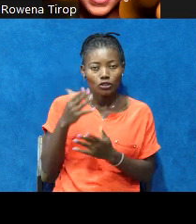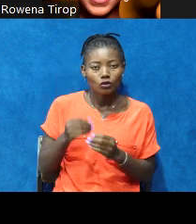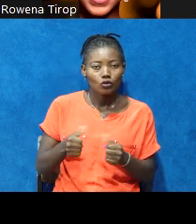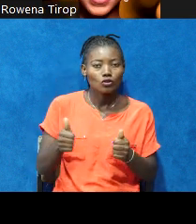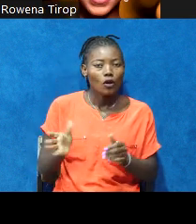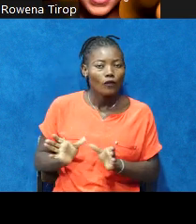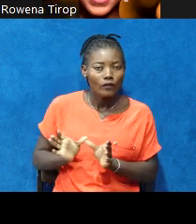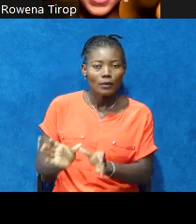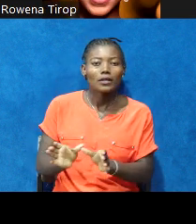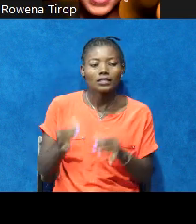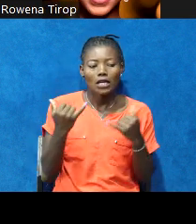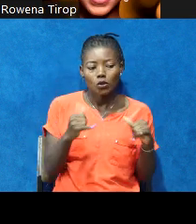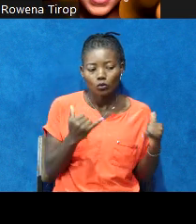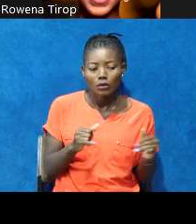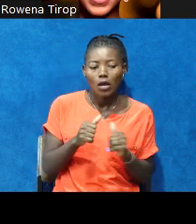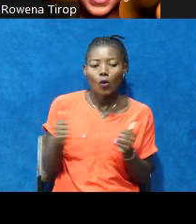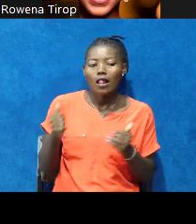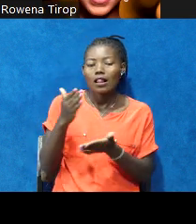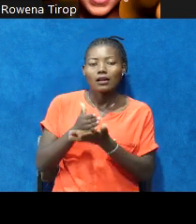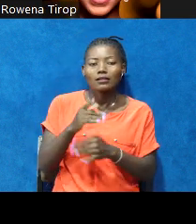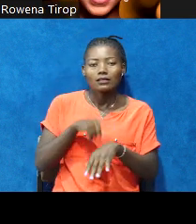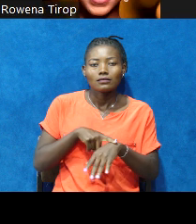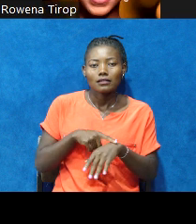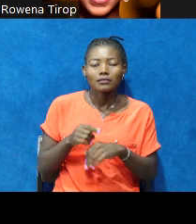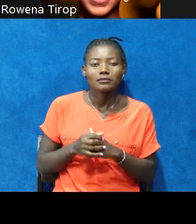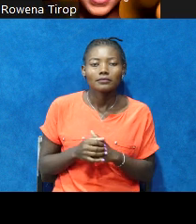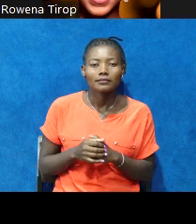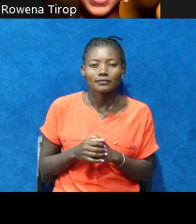pressure to play well at the right moments.